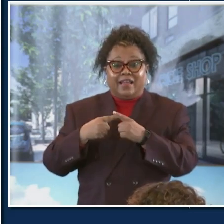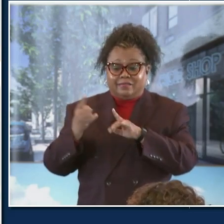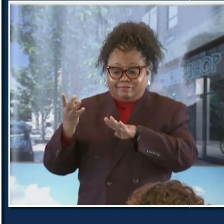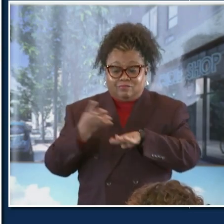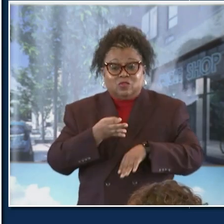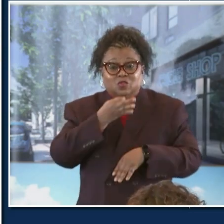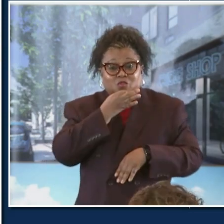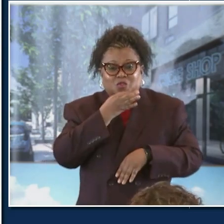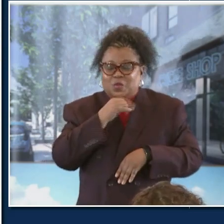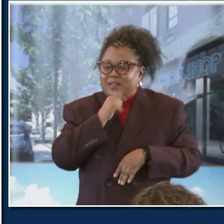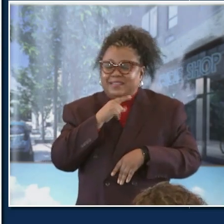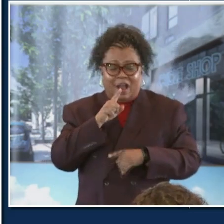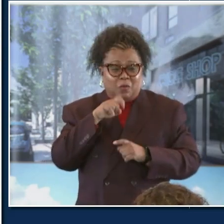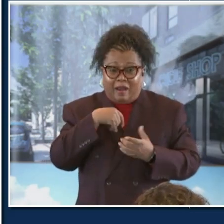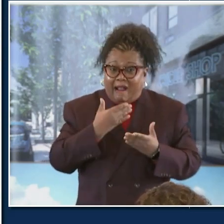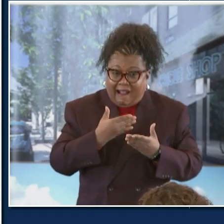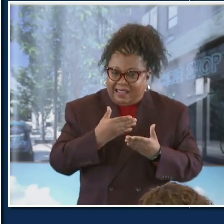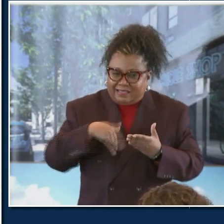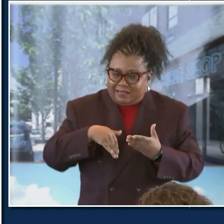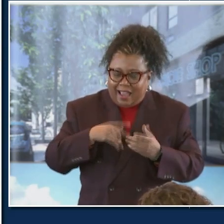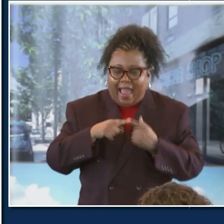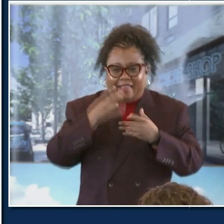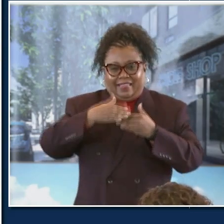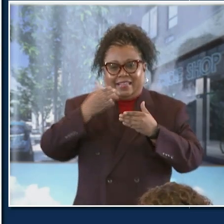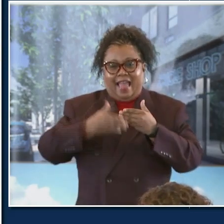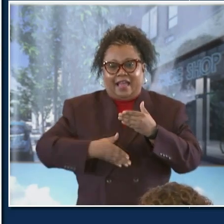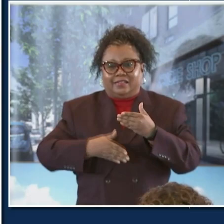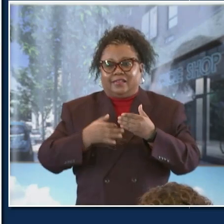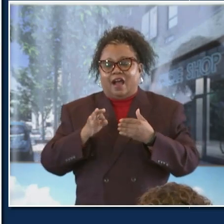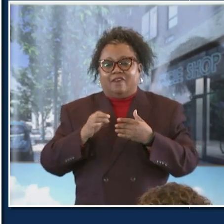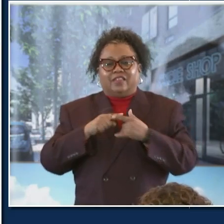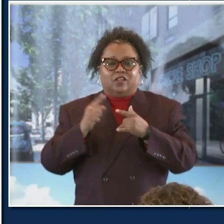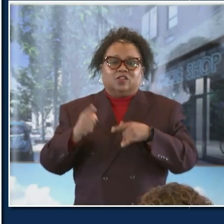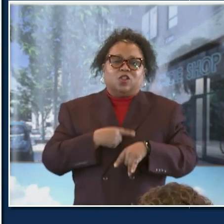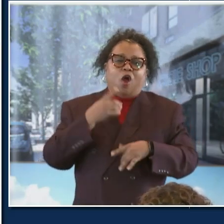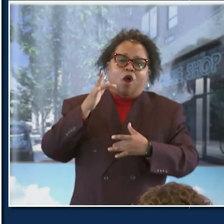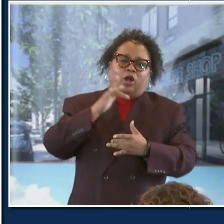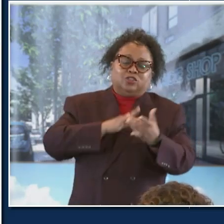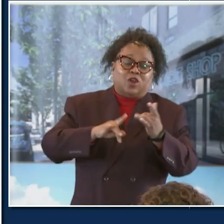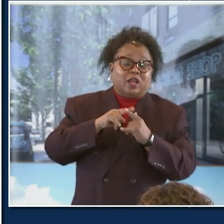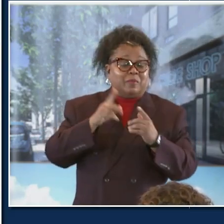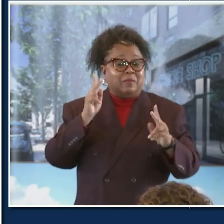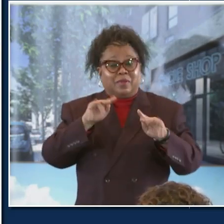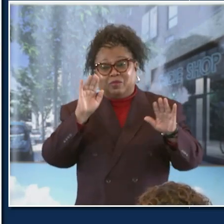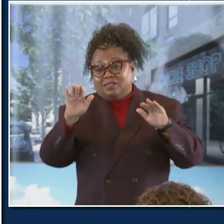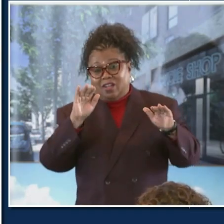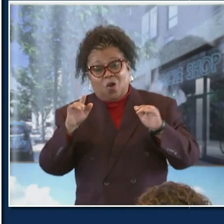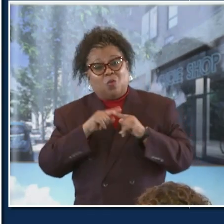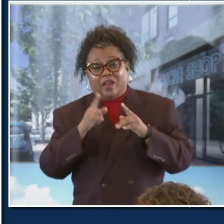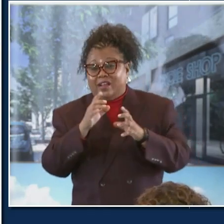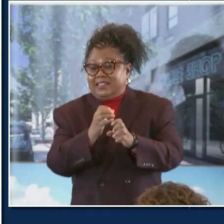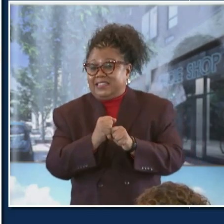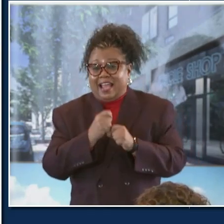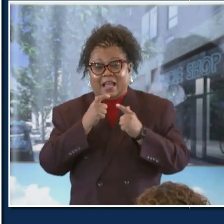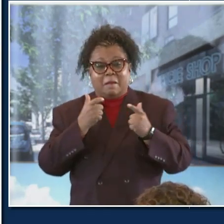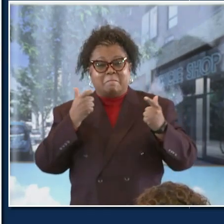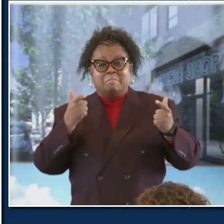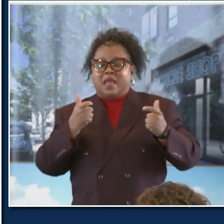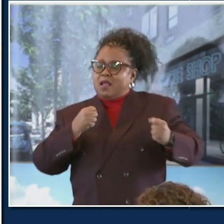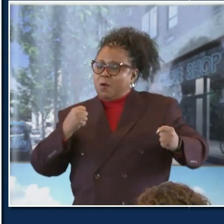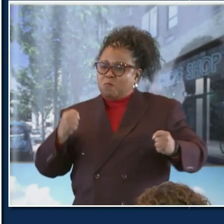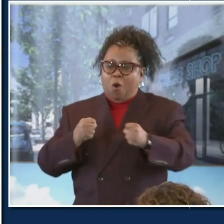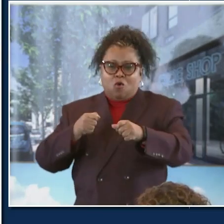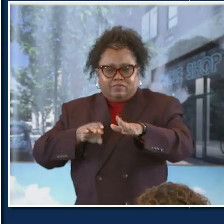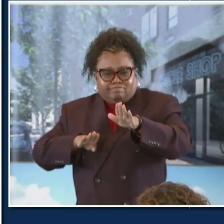pipeline. We're not where we need to be at the end of this long journey, but folks, we are taking big,